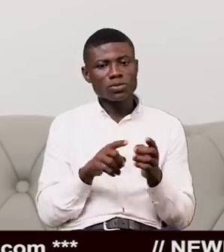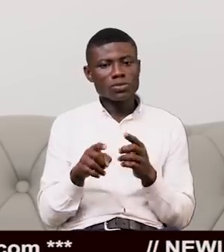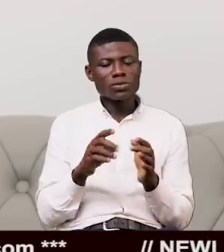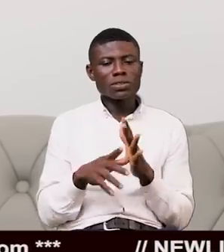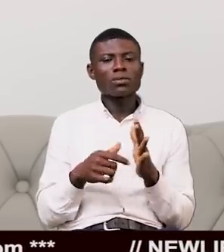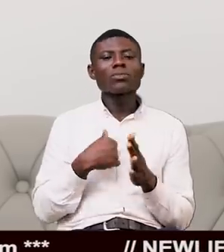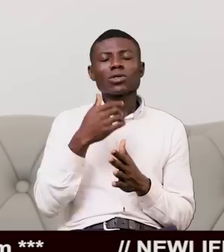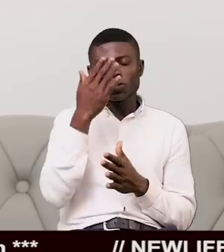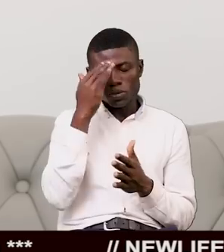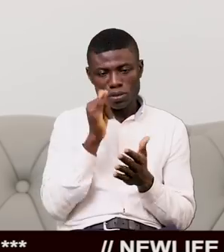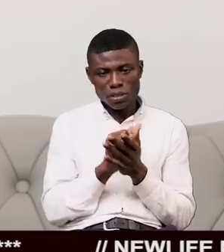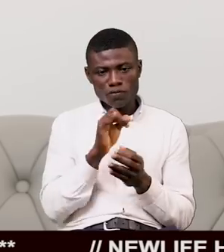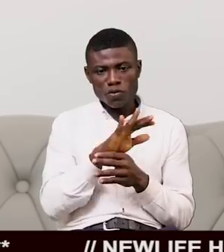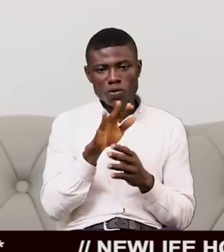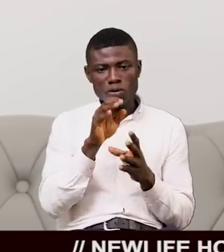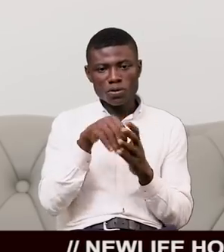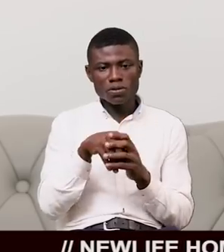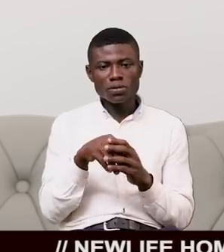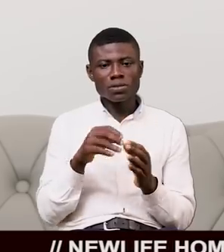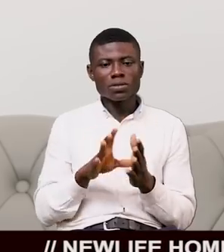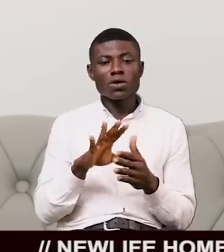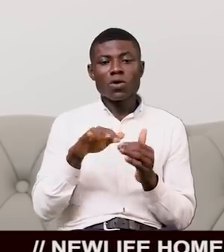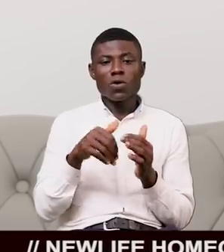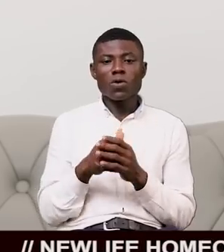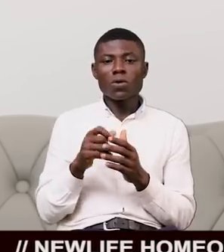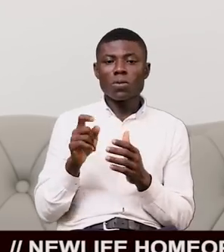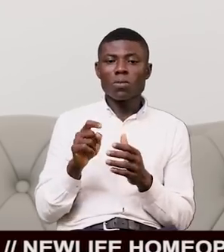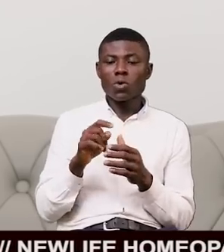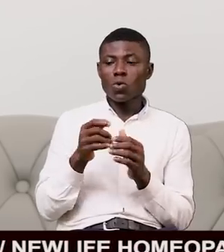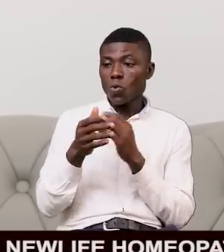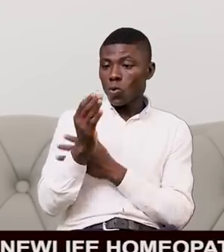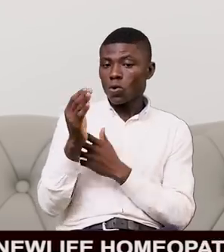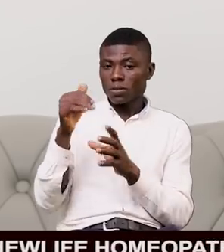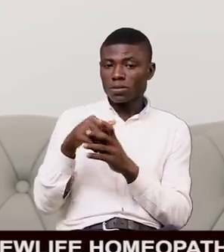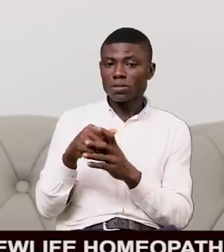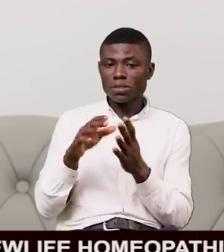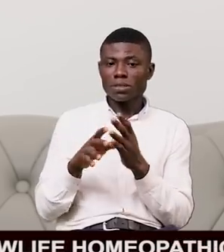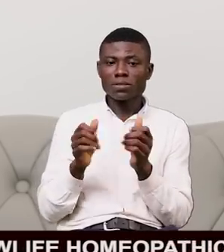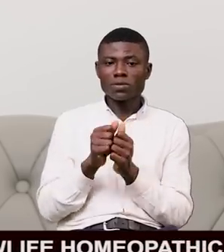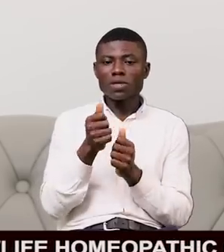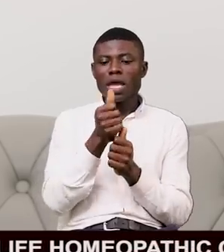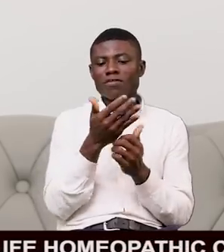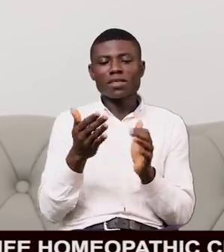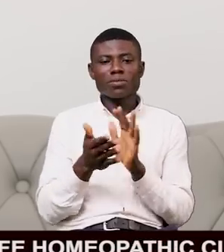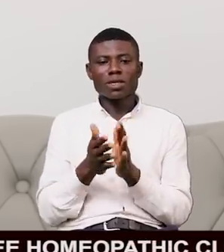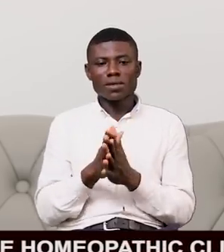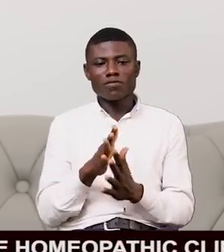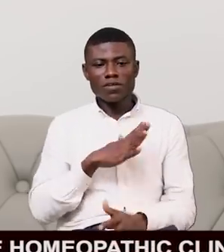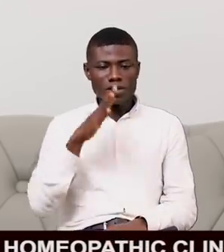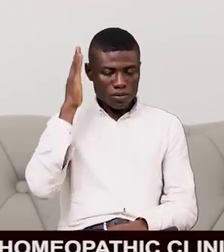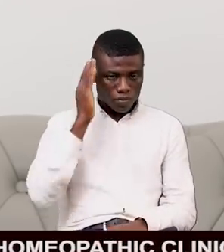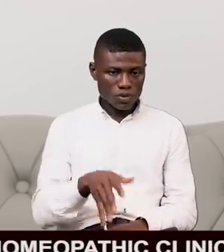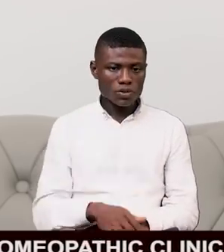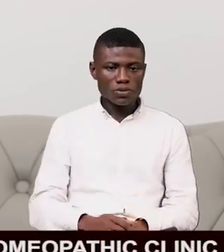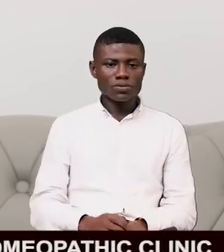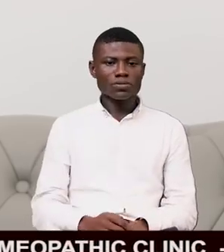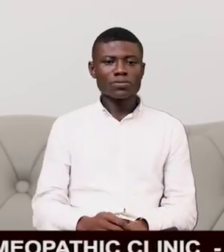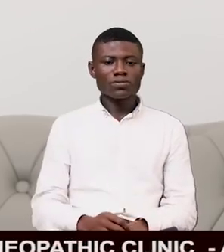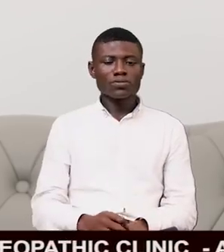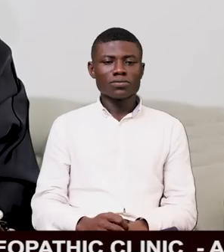na me gidi ye sese no ka ho na the ultimate God se o ka ho a de wo ye bia ebe ye